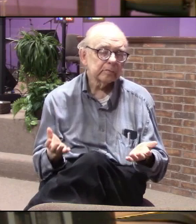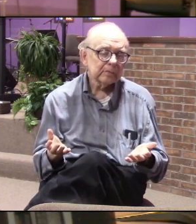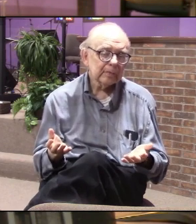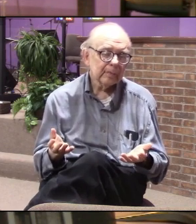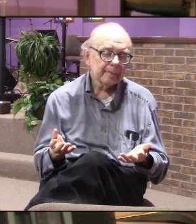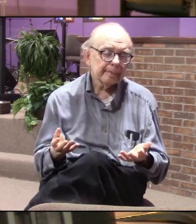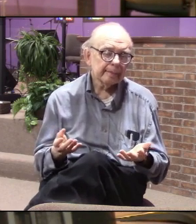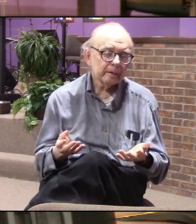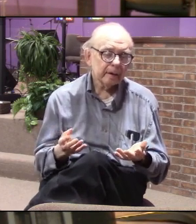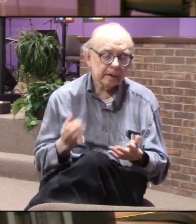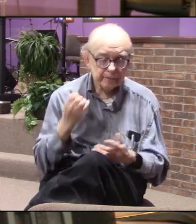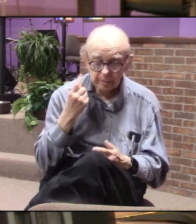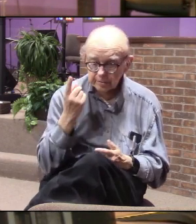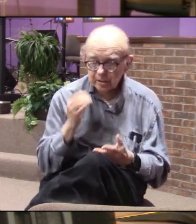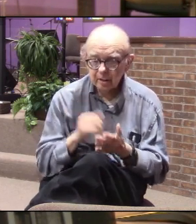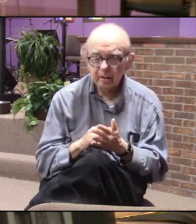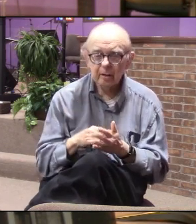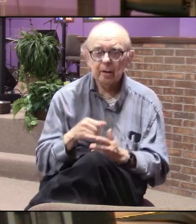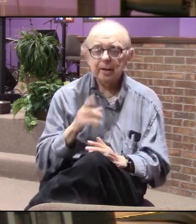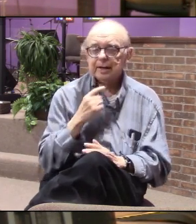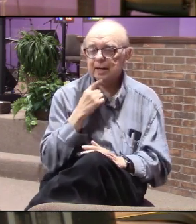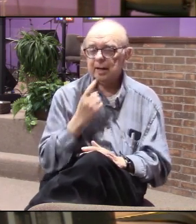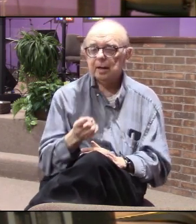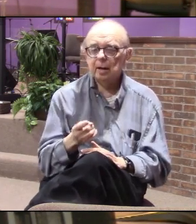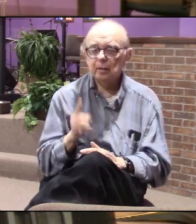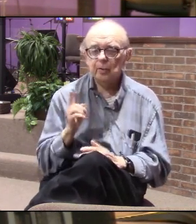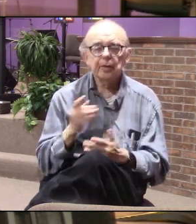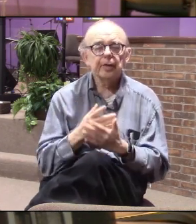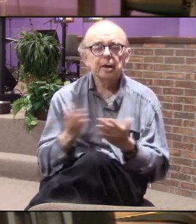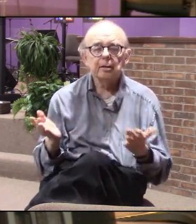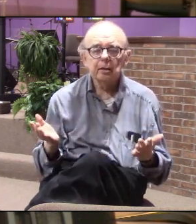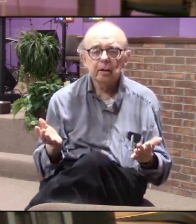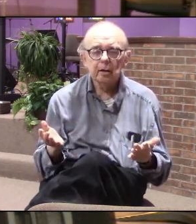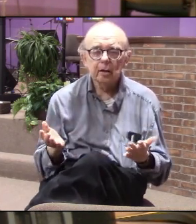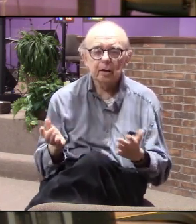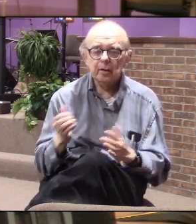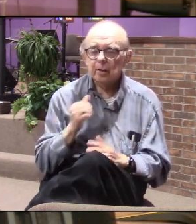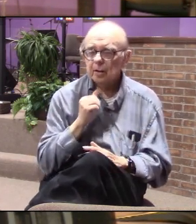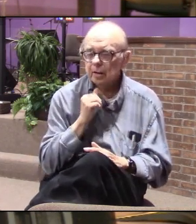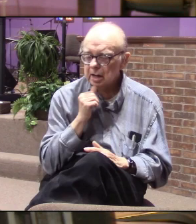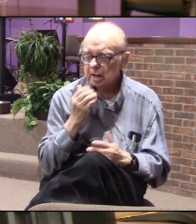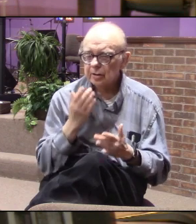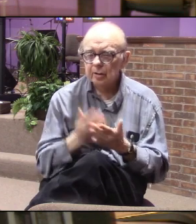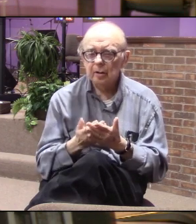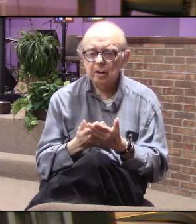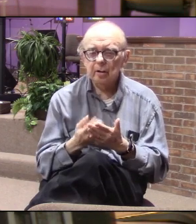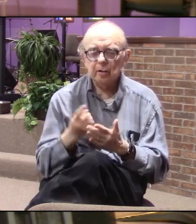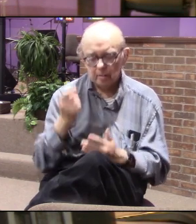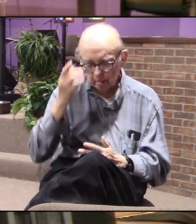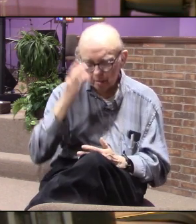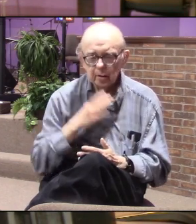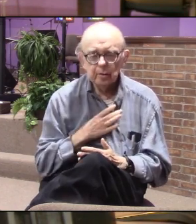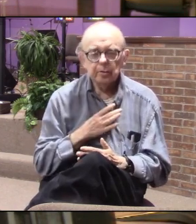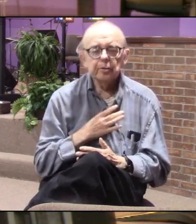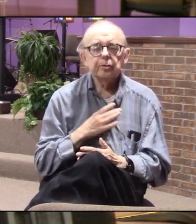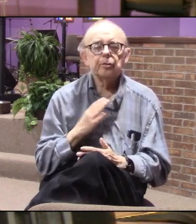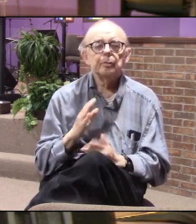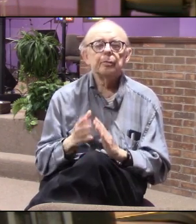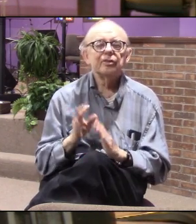whether you realize it or not, God said one thing: it is not good for man to be